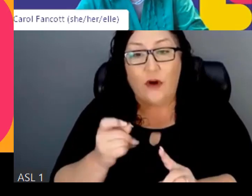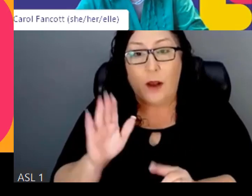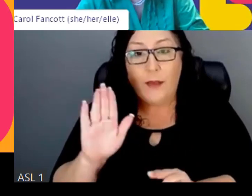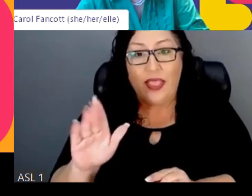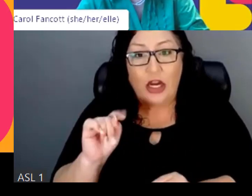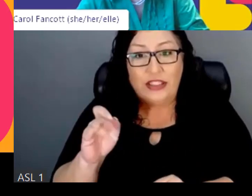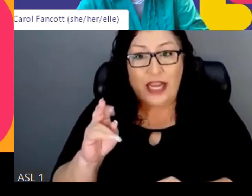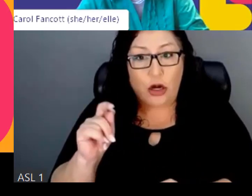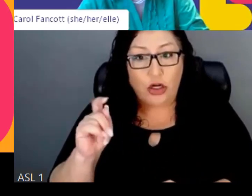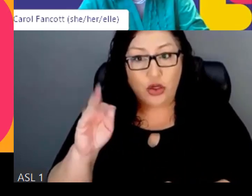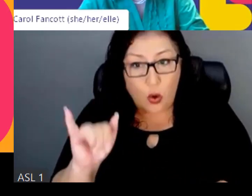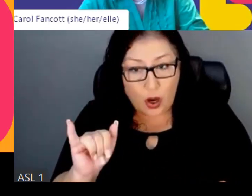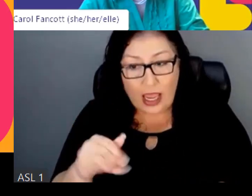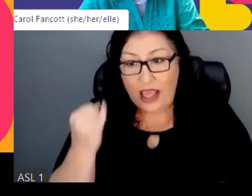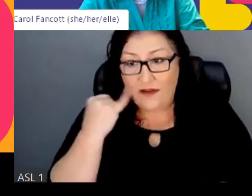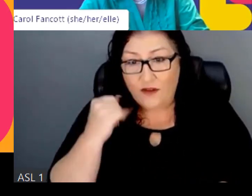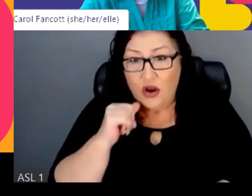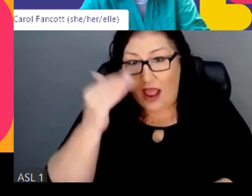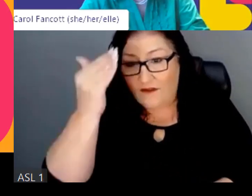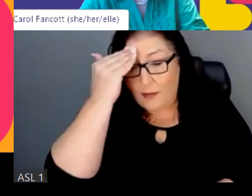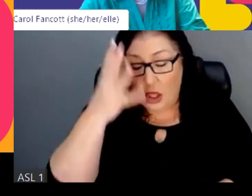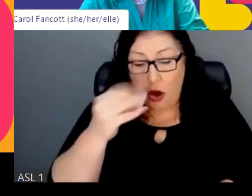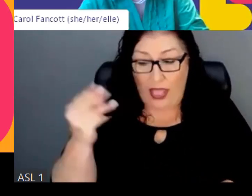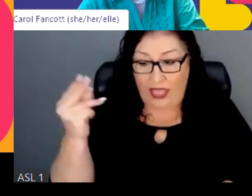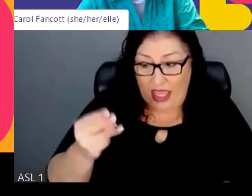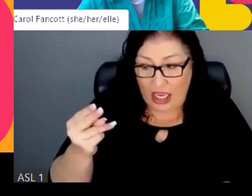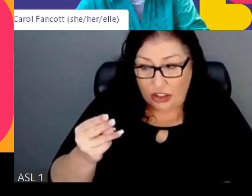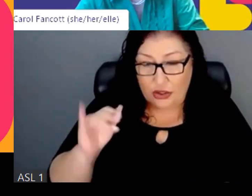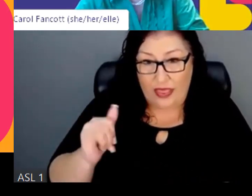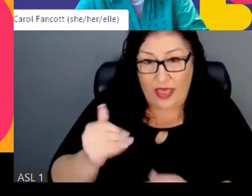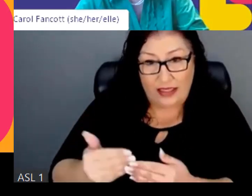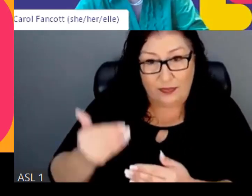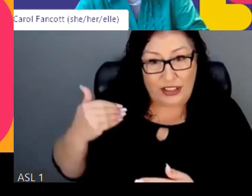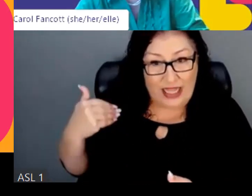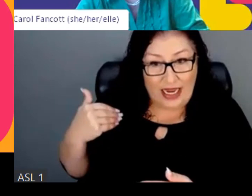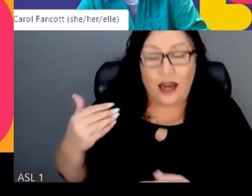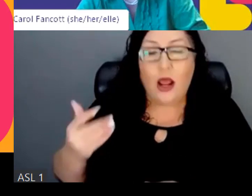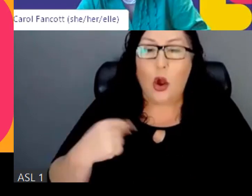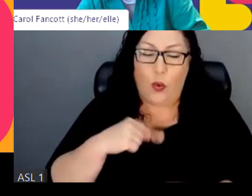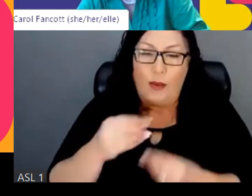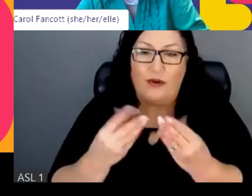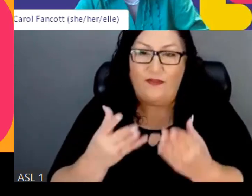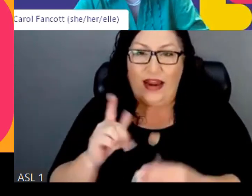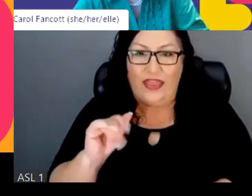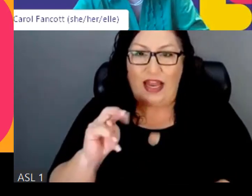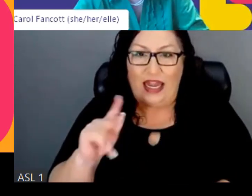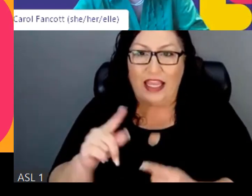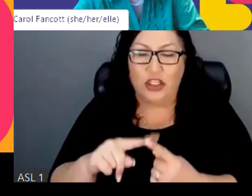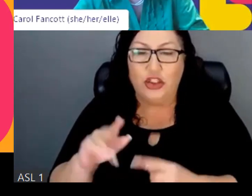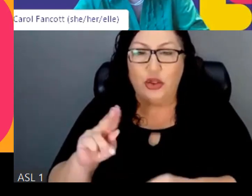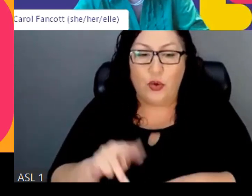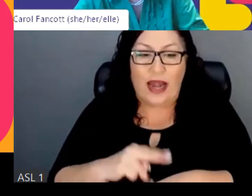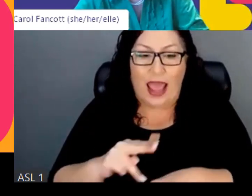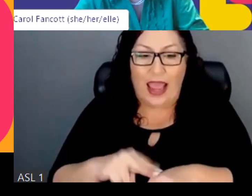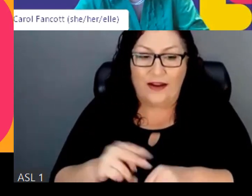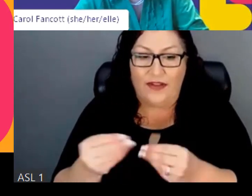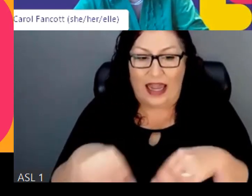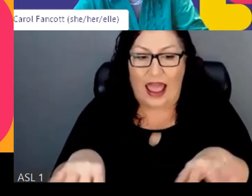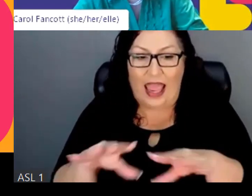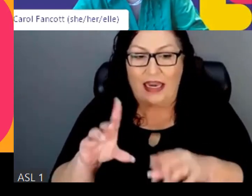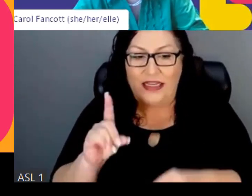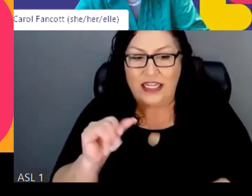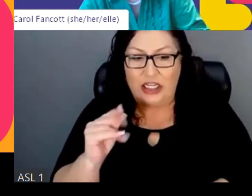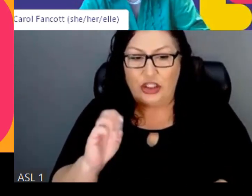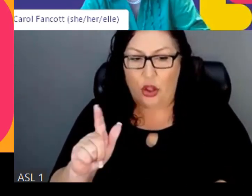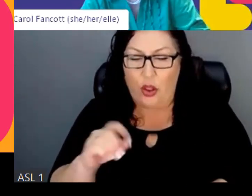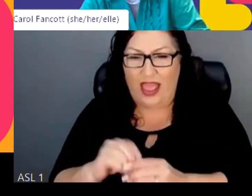you're unfamiliar with what territory you're on and the history that has built and preceded it, we have provided the link to Native Land Digital